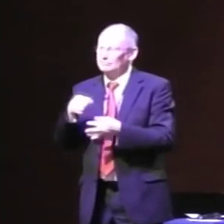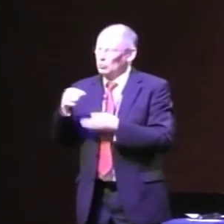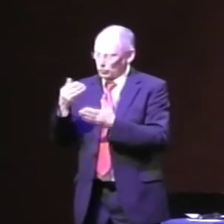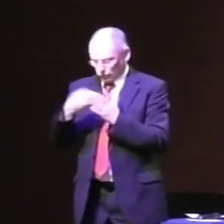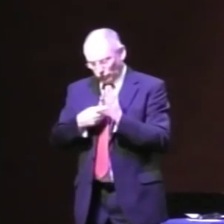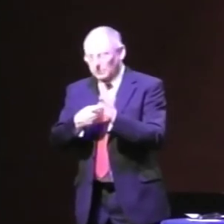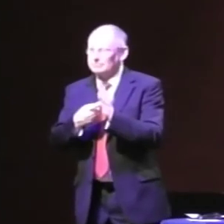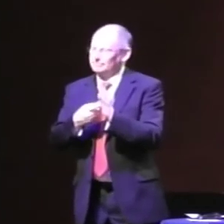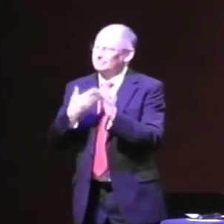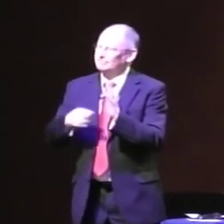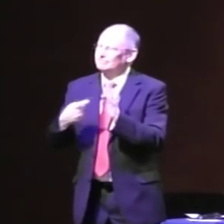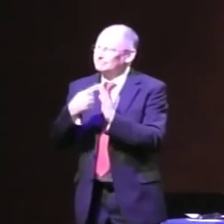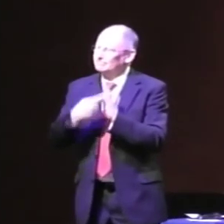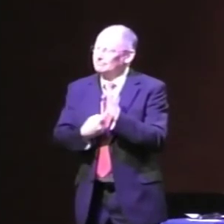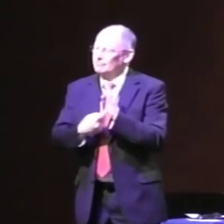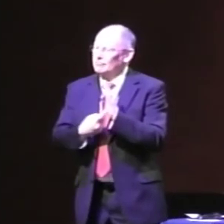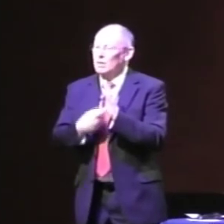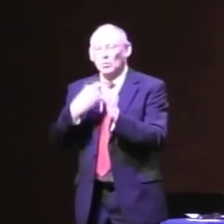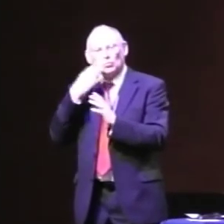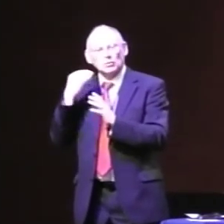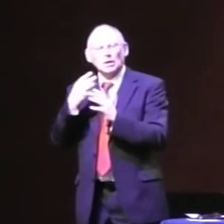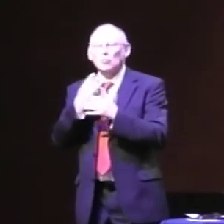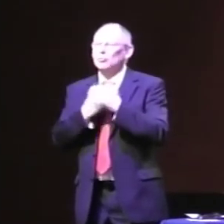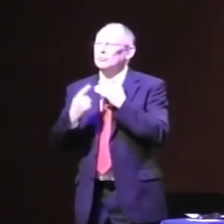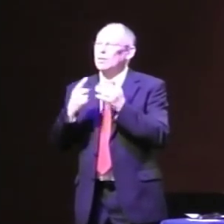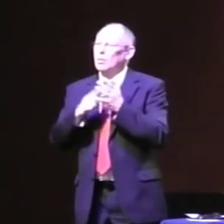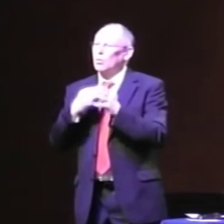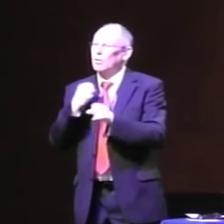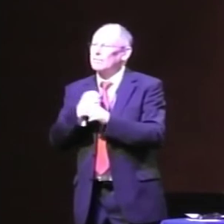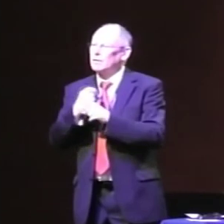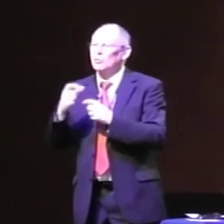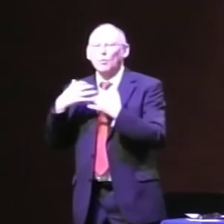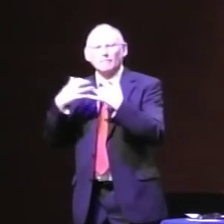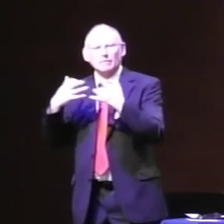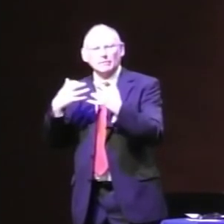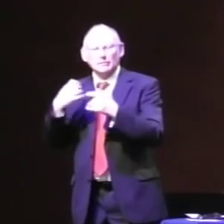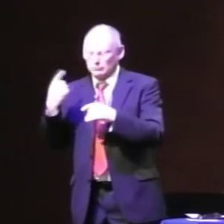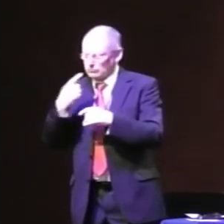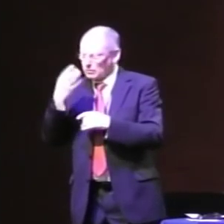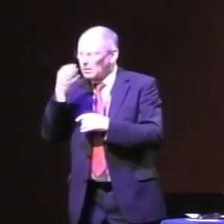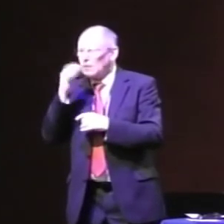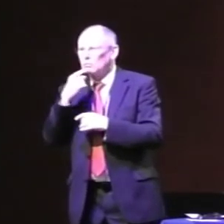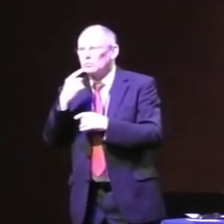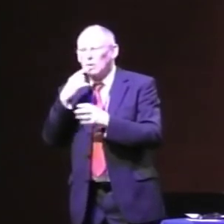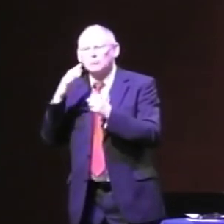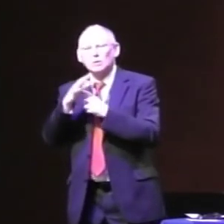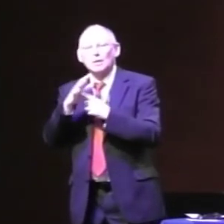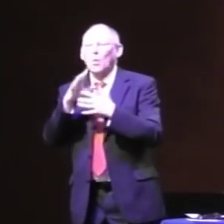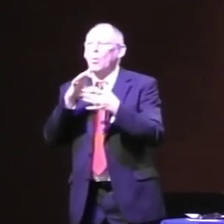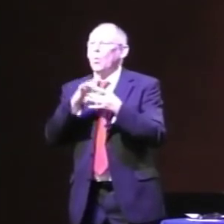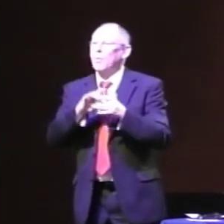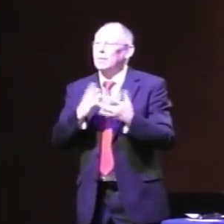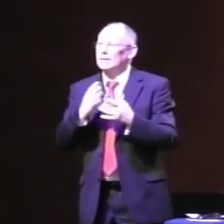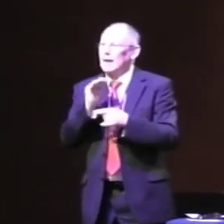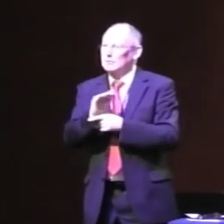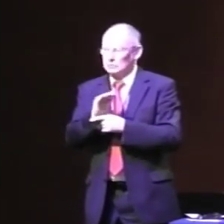Home Scotland Needs. At a recent Unison Local Government conference, we heard how some councils are prioritising homeless applications